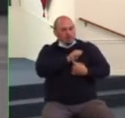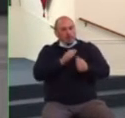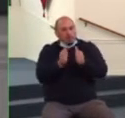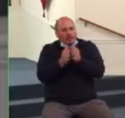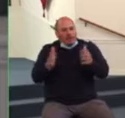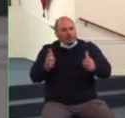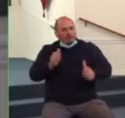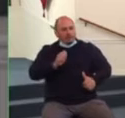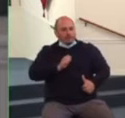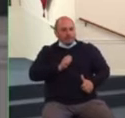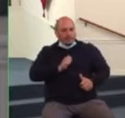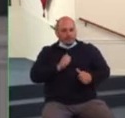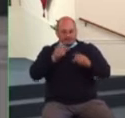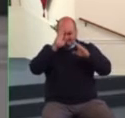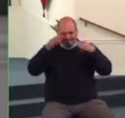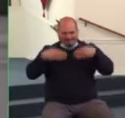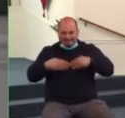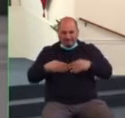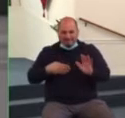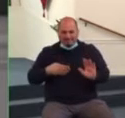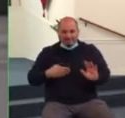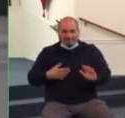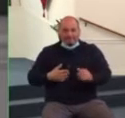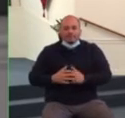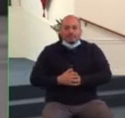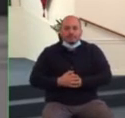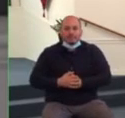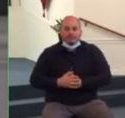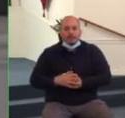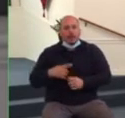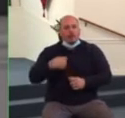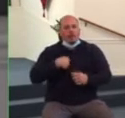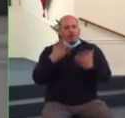that cross-centered attitude looks like.